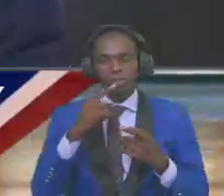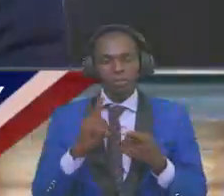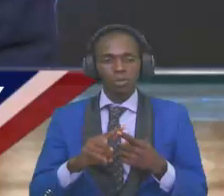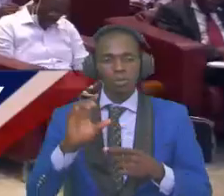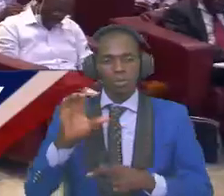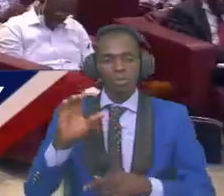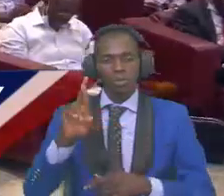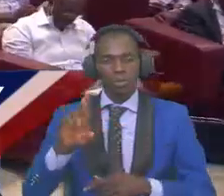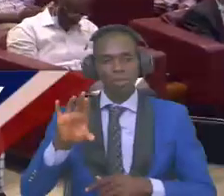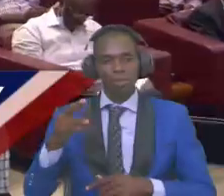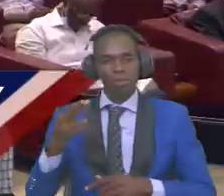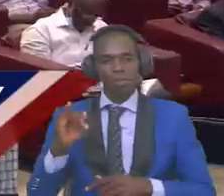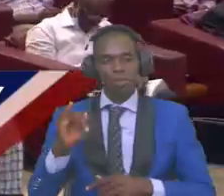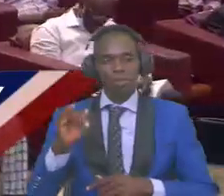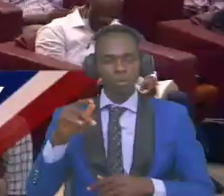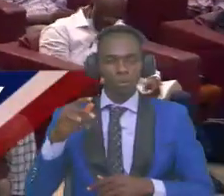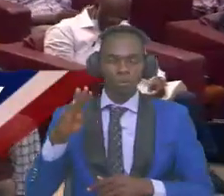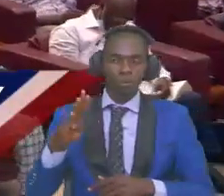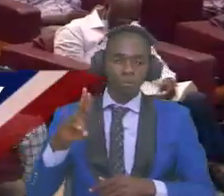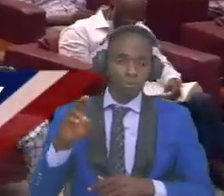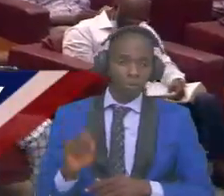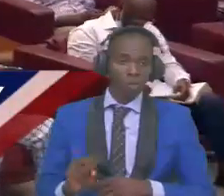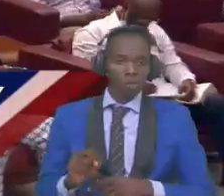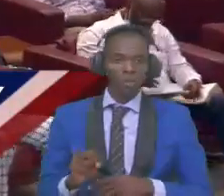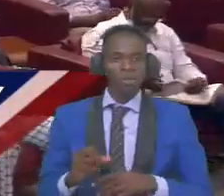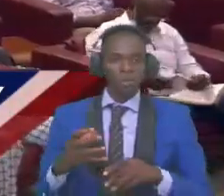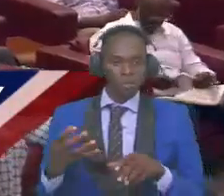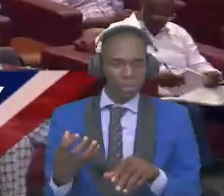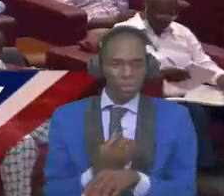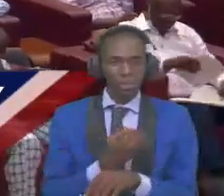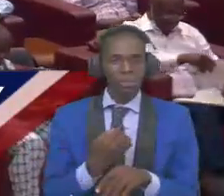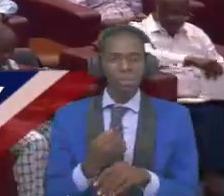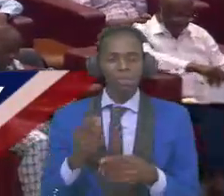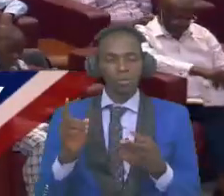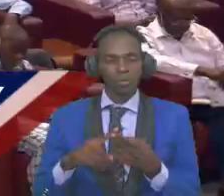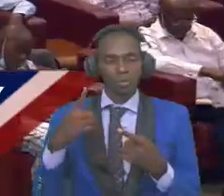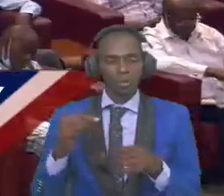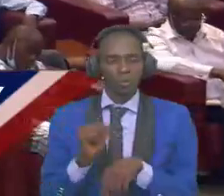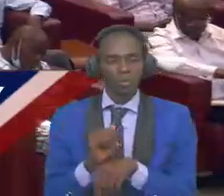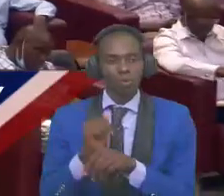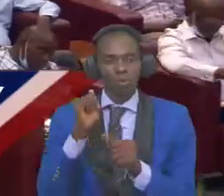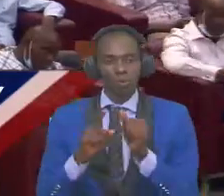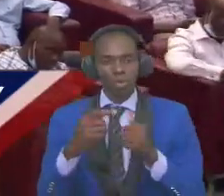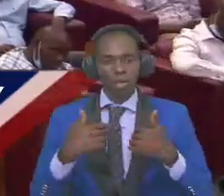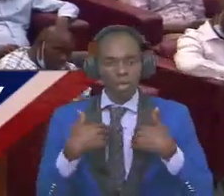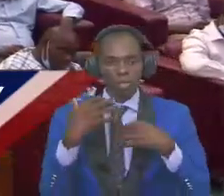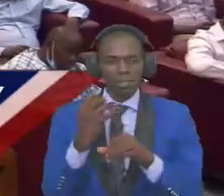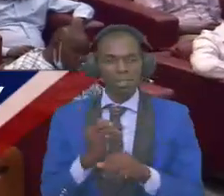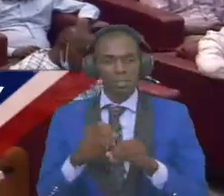the ministry which thou hast received in the Lord, that